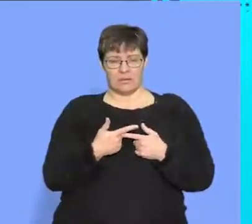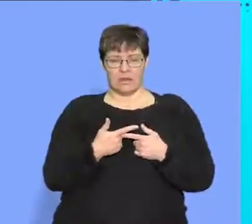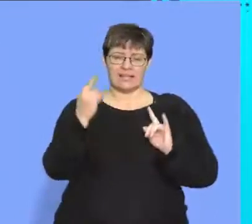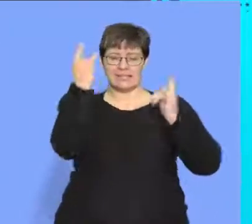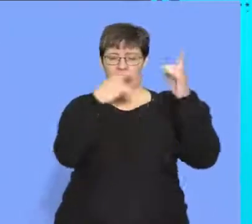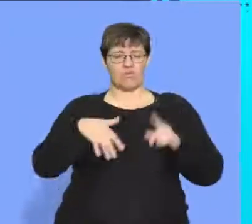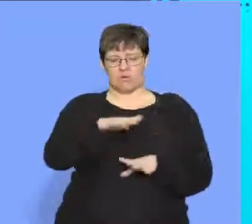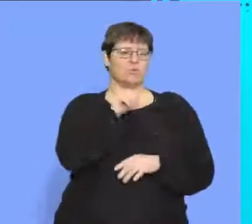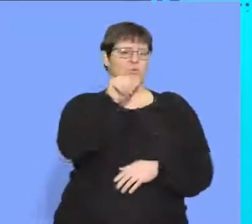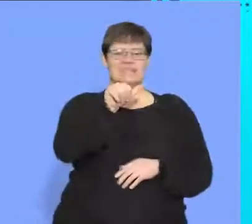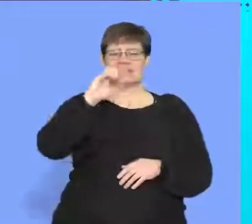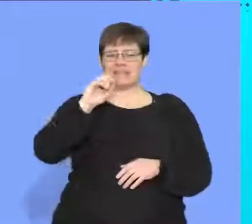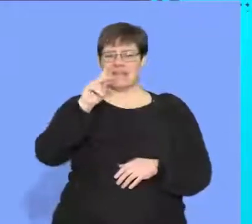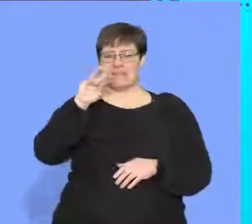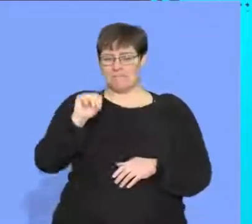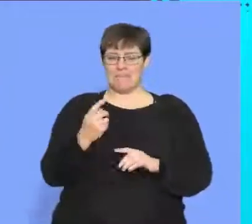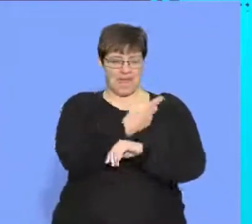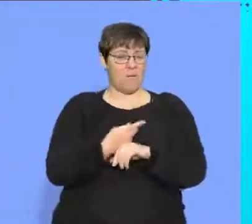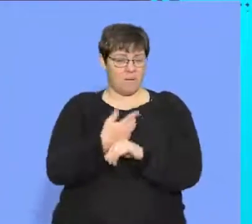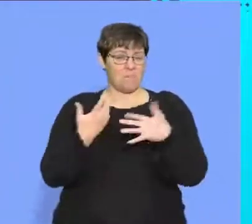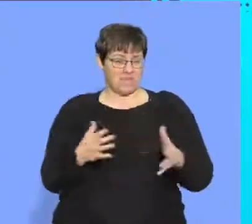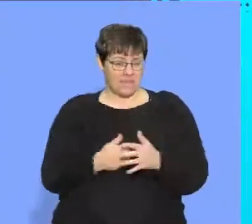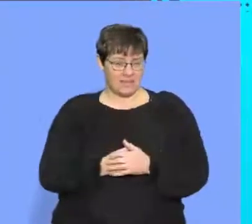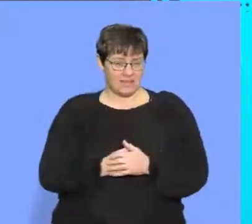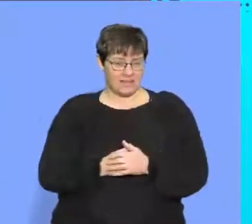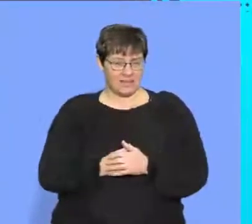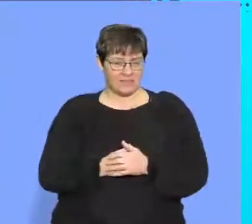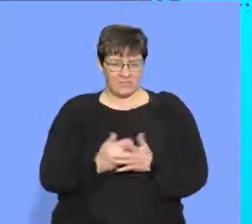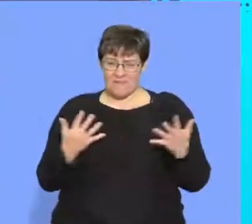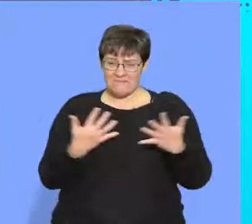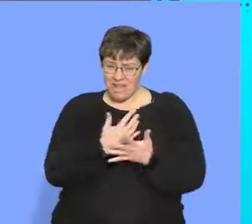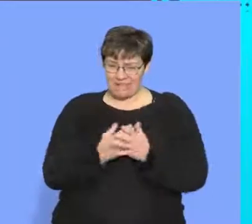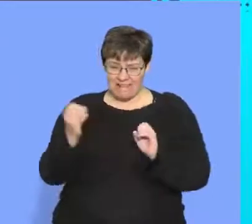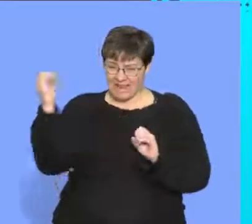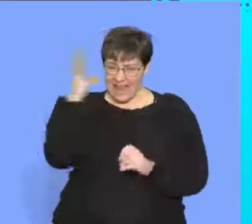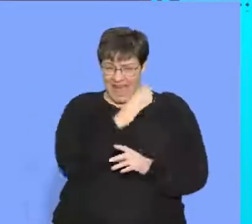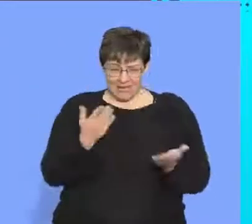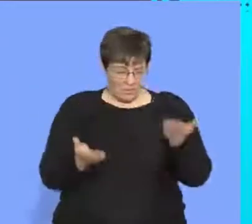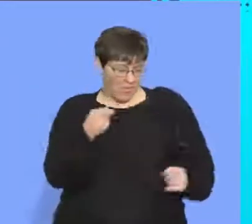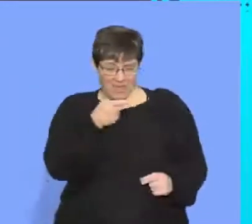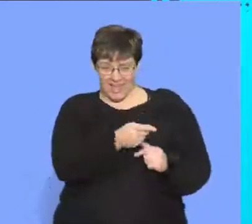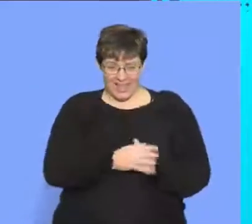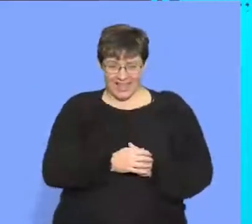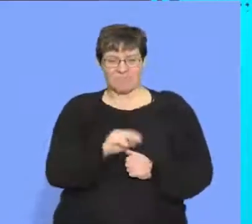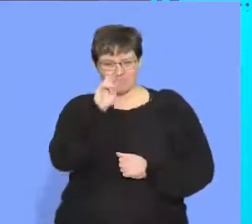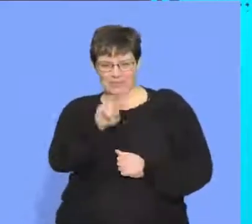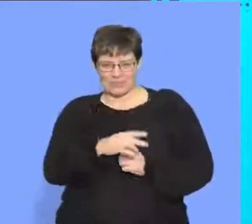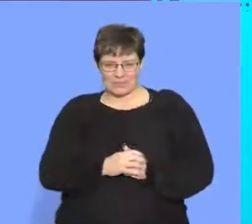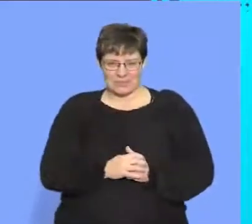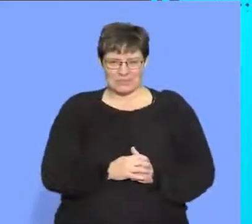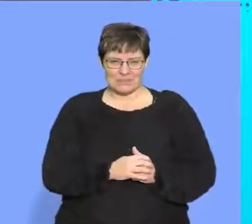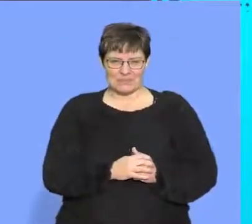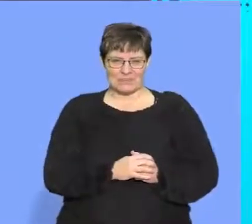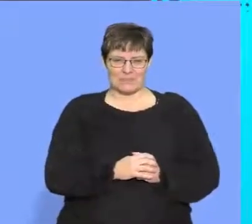a suburban area, you're only doing 60 kilometers per hour. So how fast is light in comparison to that? Let's